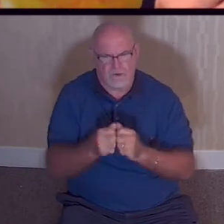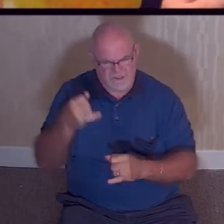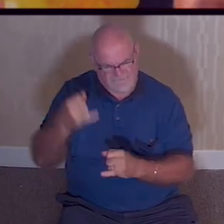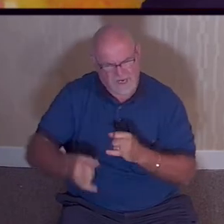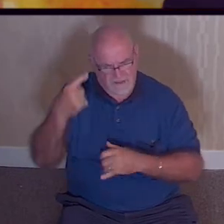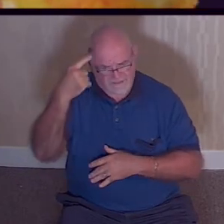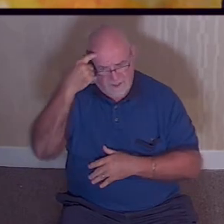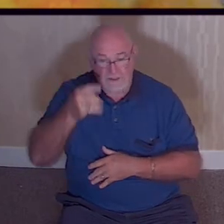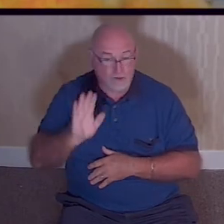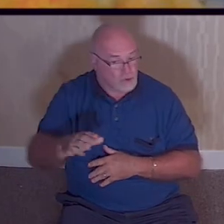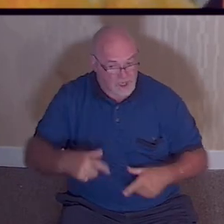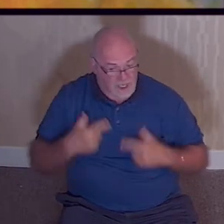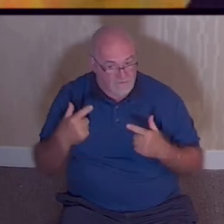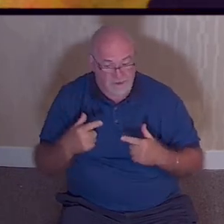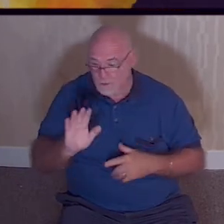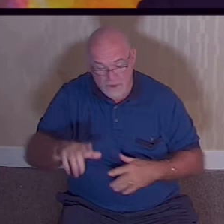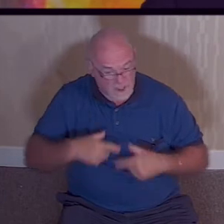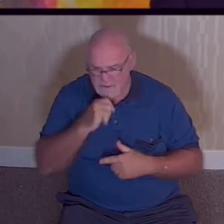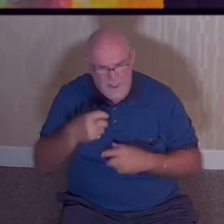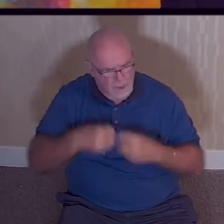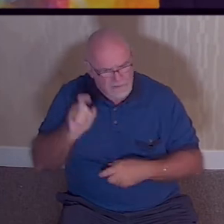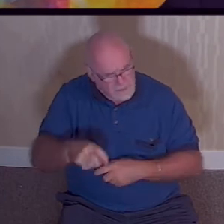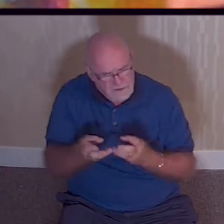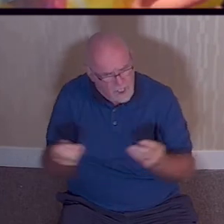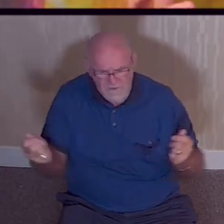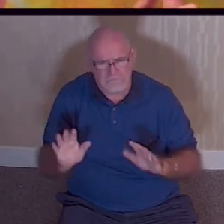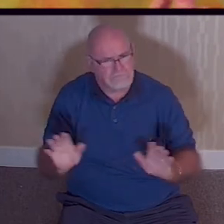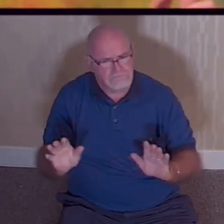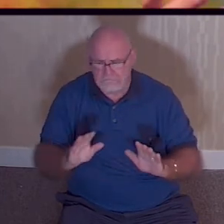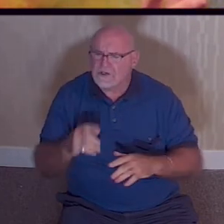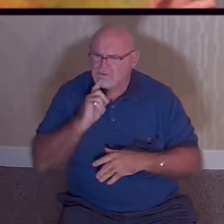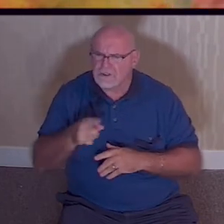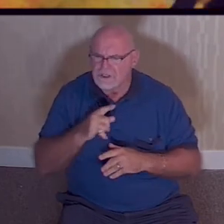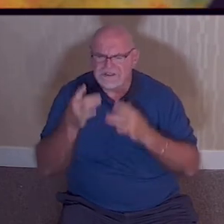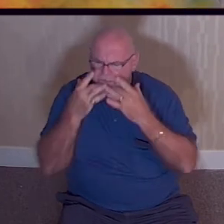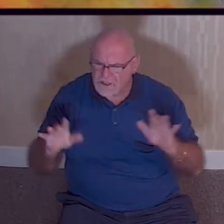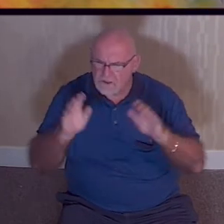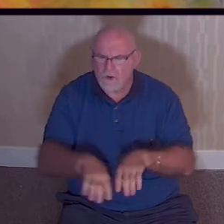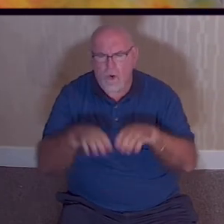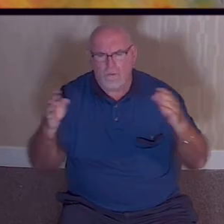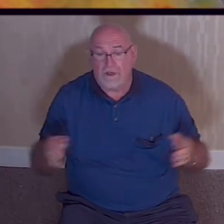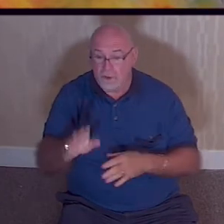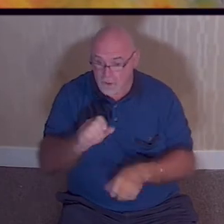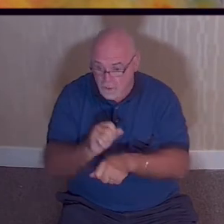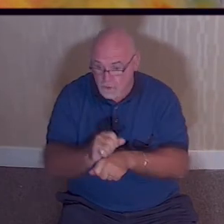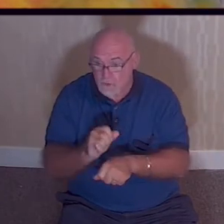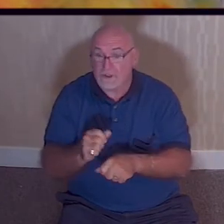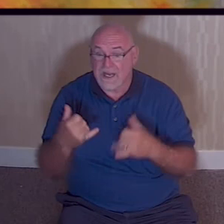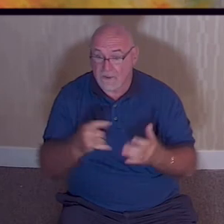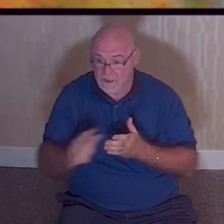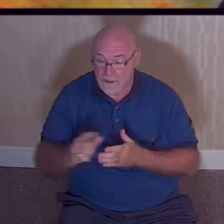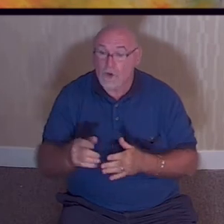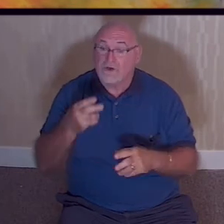thought. Your life isn't a problem to be solved. It's a miracle unfolding. Your job this week is to go name your